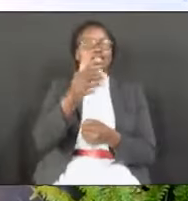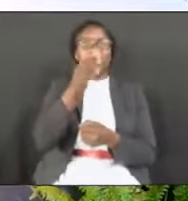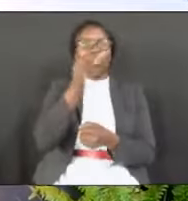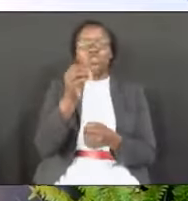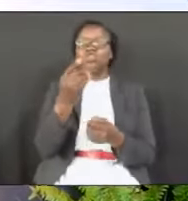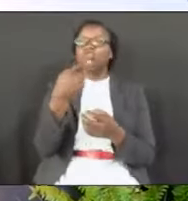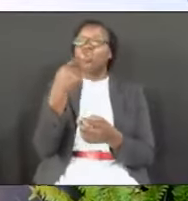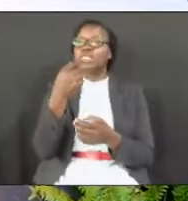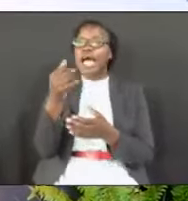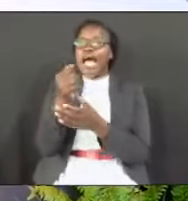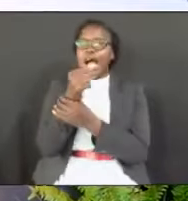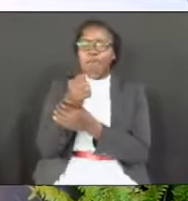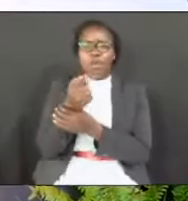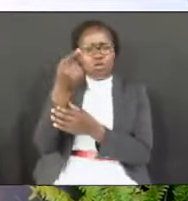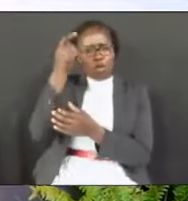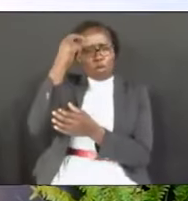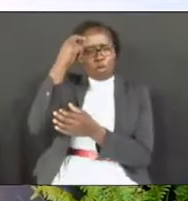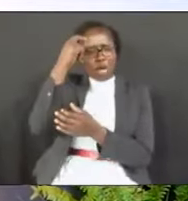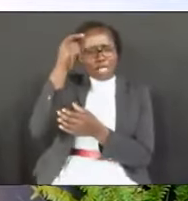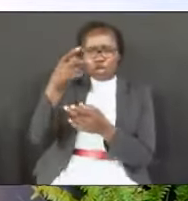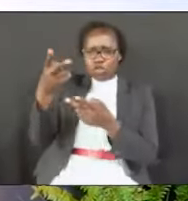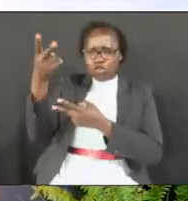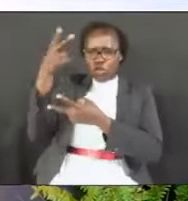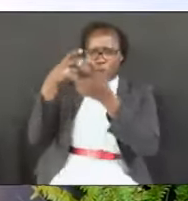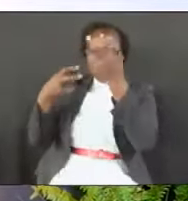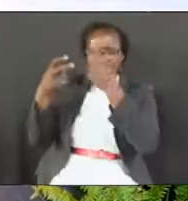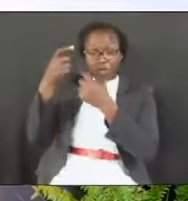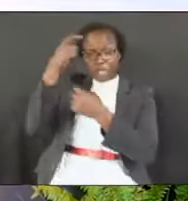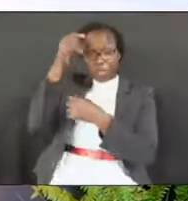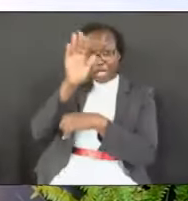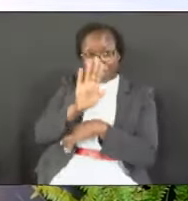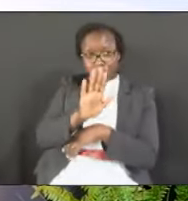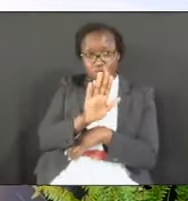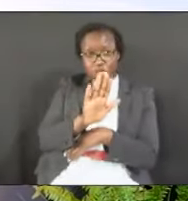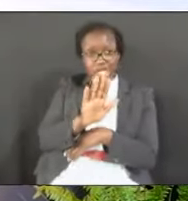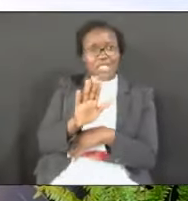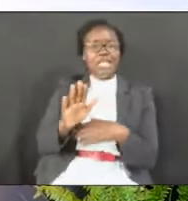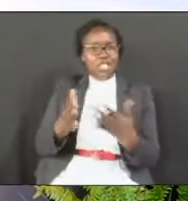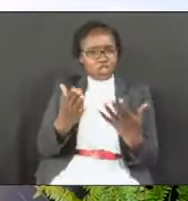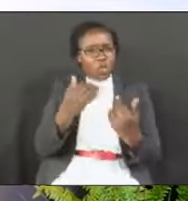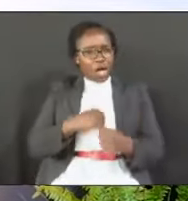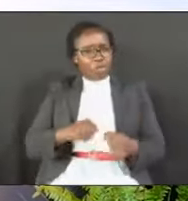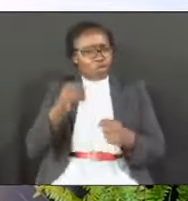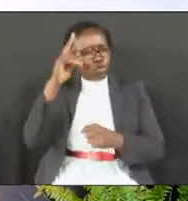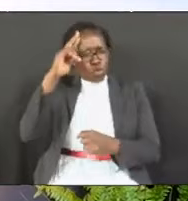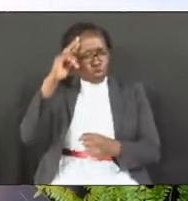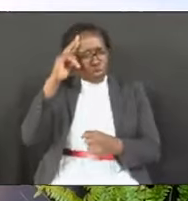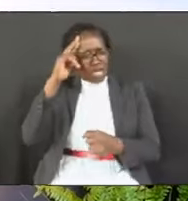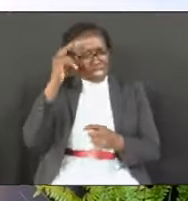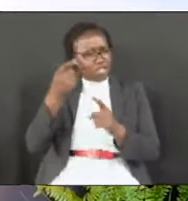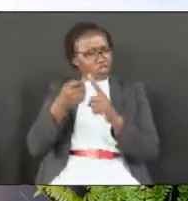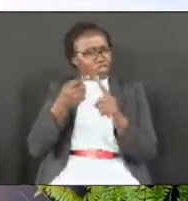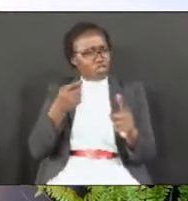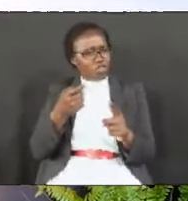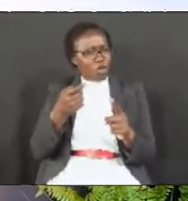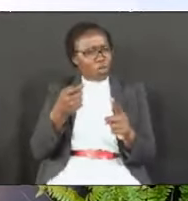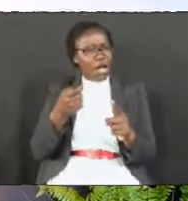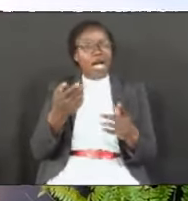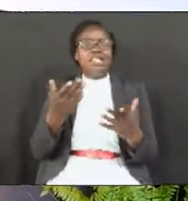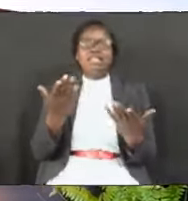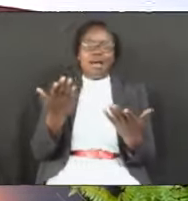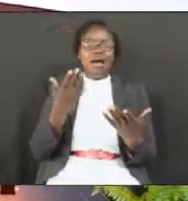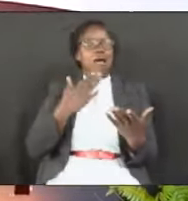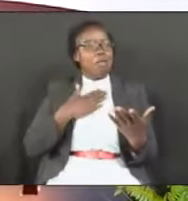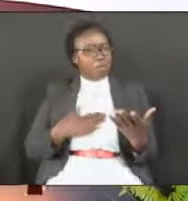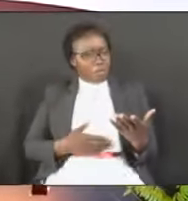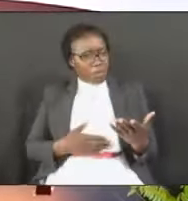you're out of perspective. Your perspective is not mine. You're not reasoning. You're reasoning from the bodily